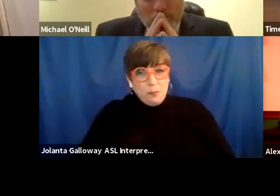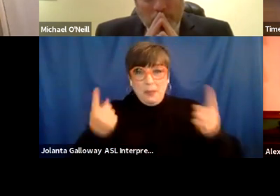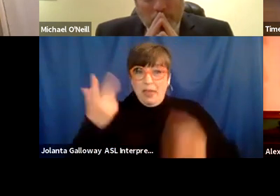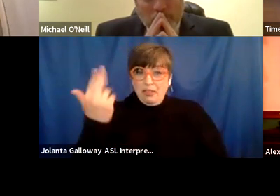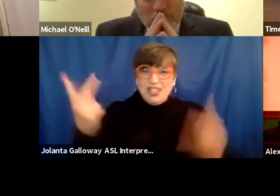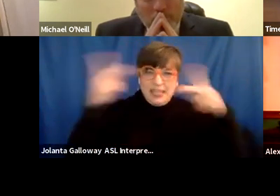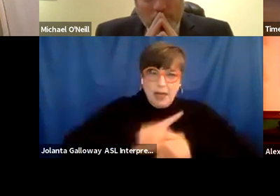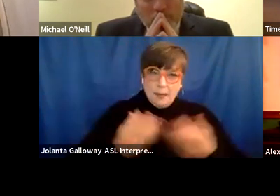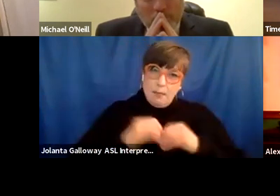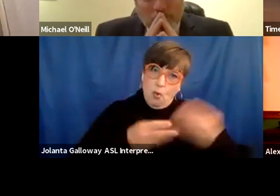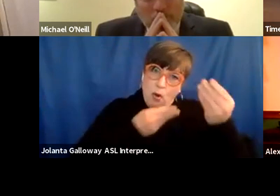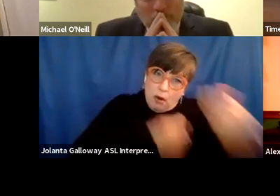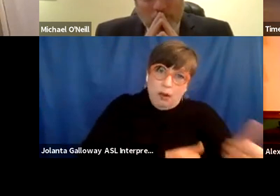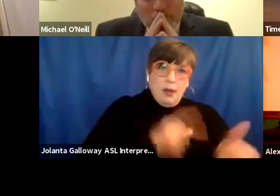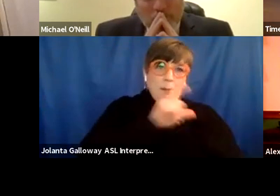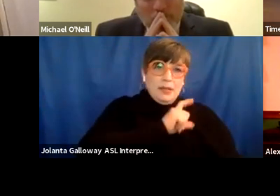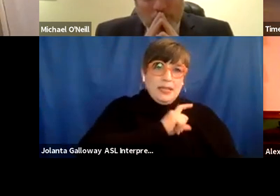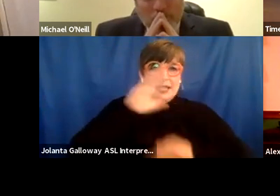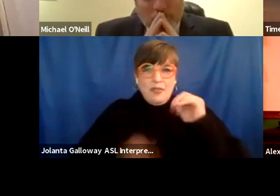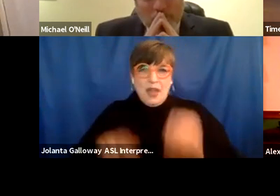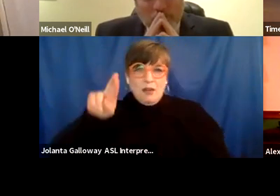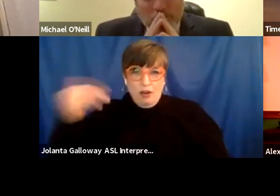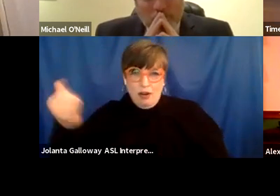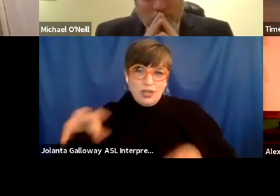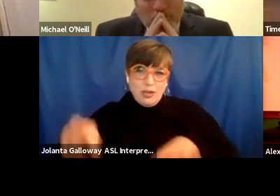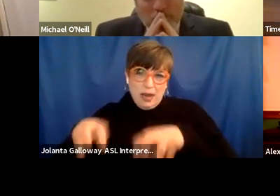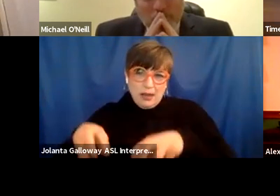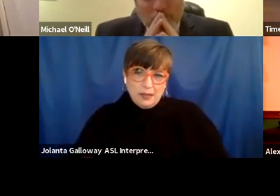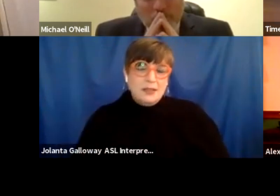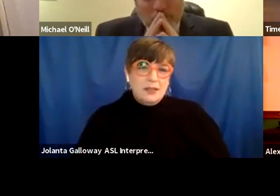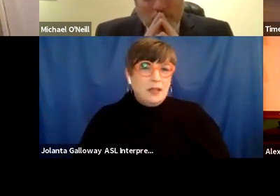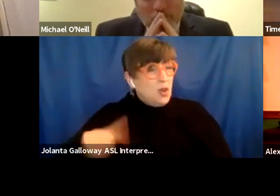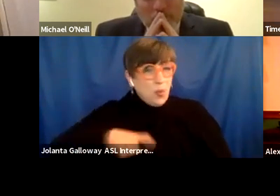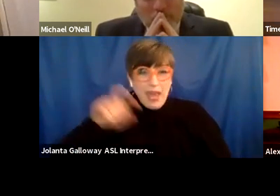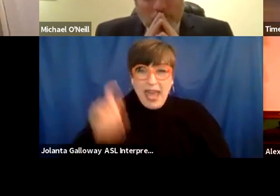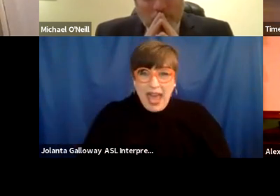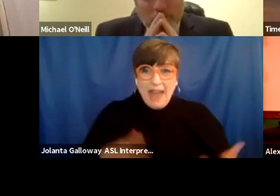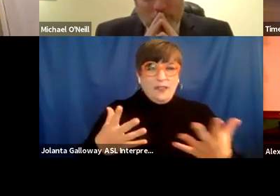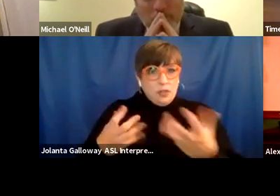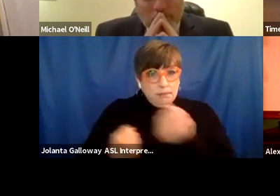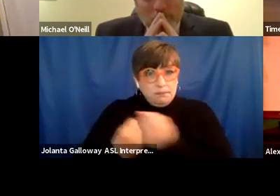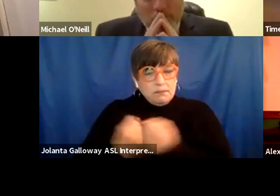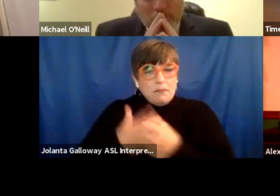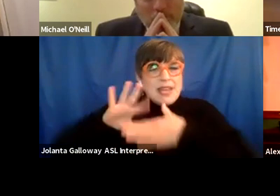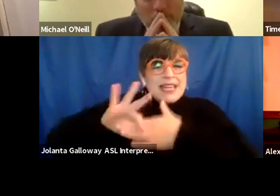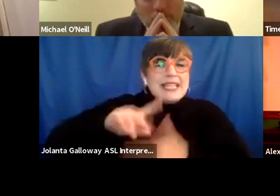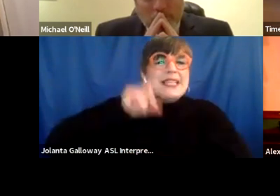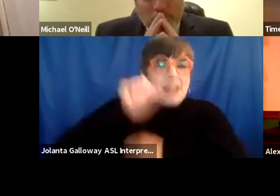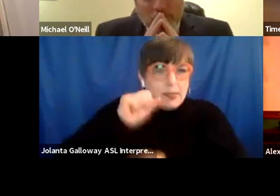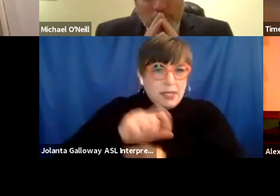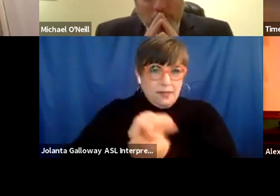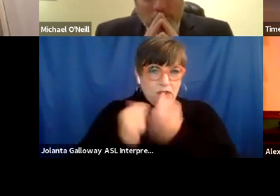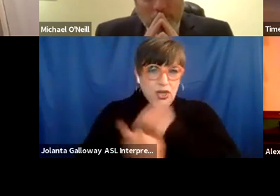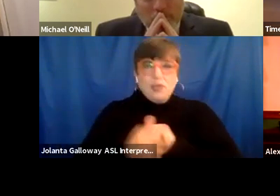school police than we do on restorative justice practices. We need to look to make substantive changes to how we are